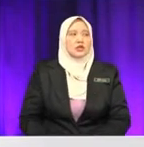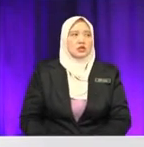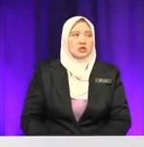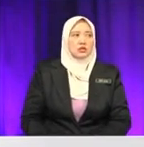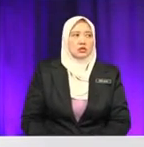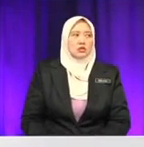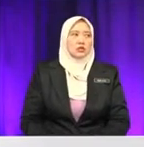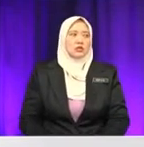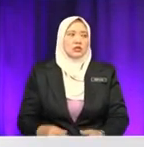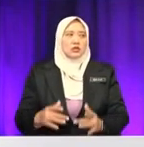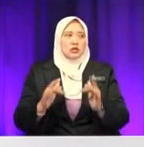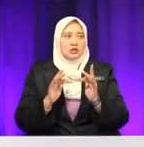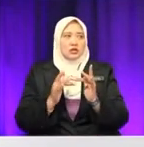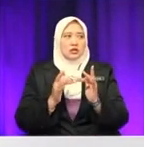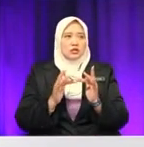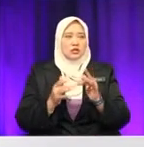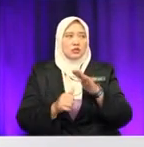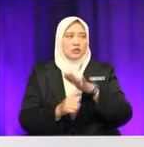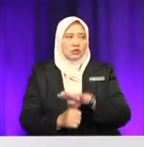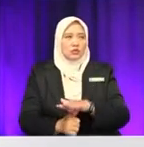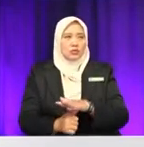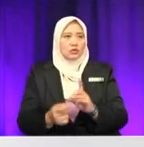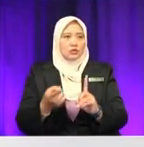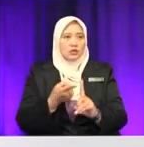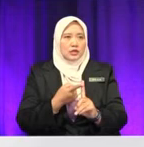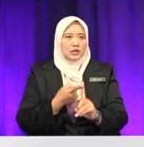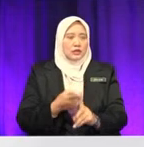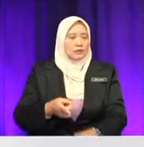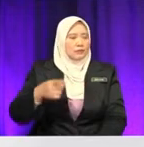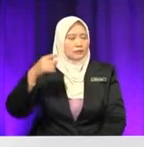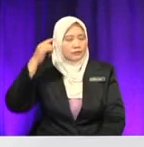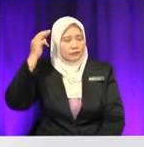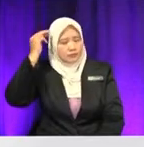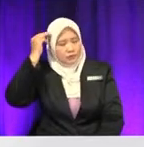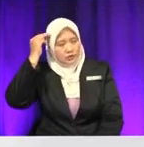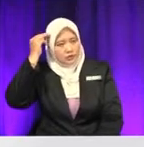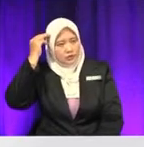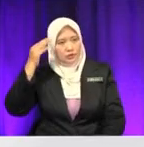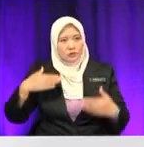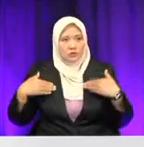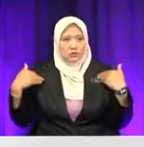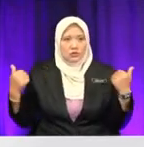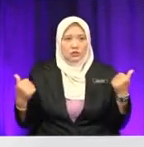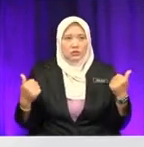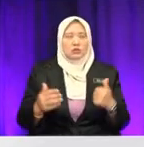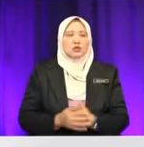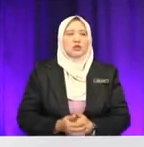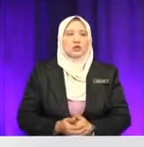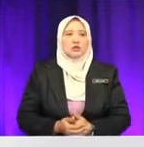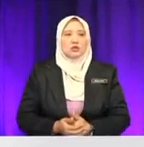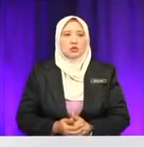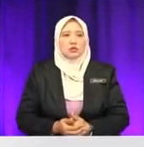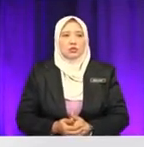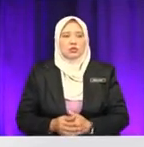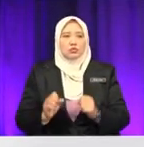is mental health issues. This is because it is one of the causes to